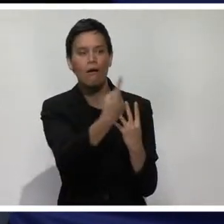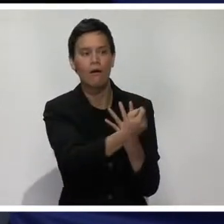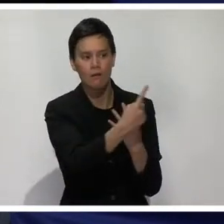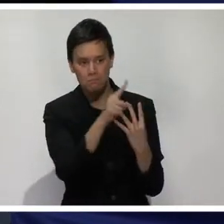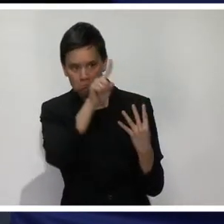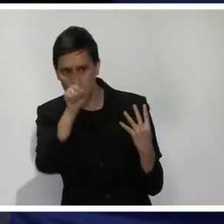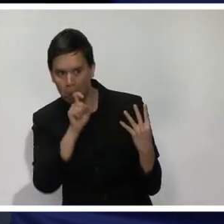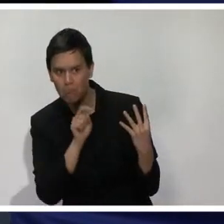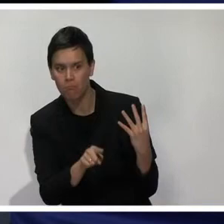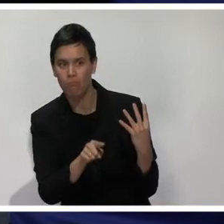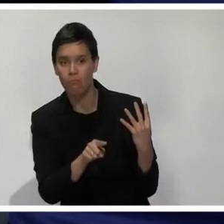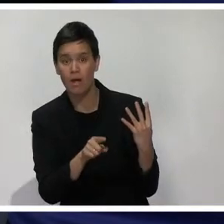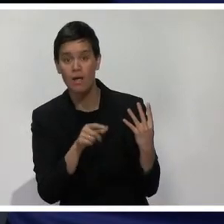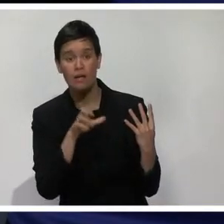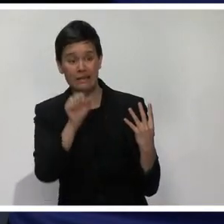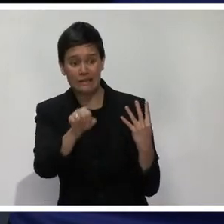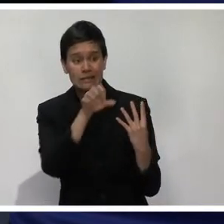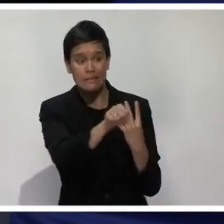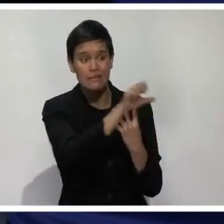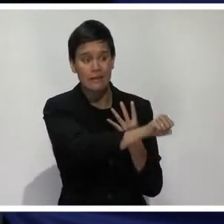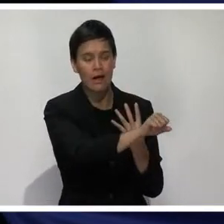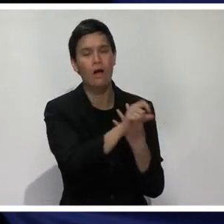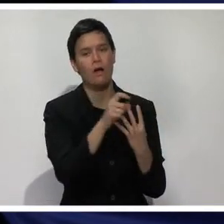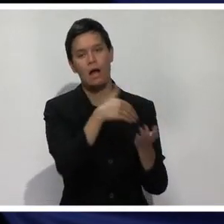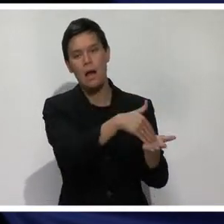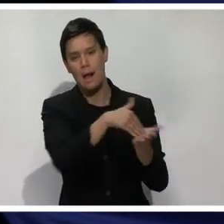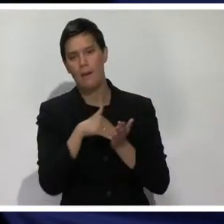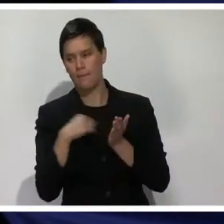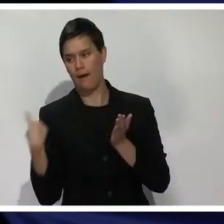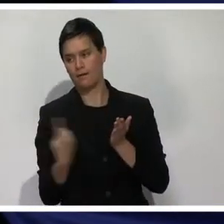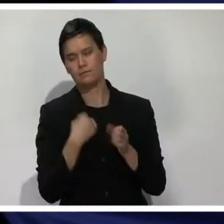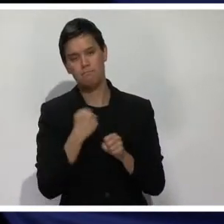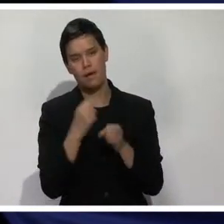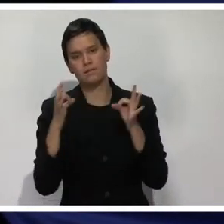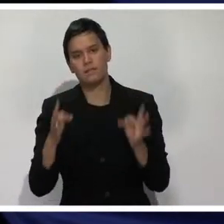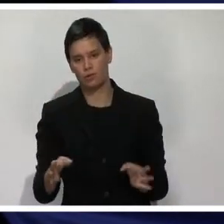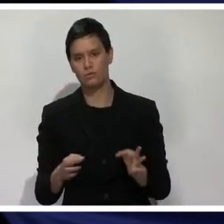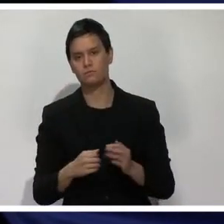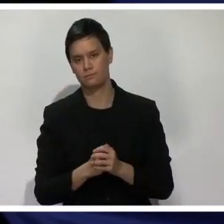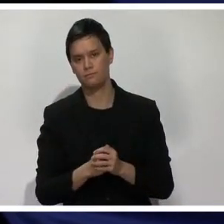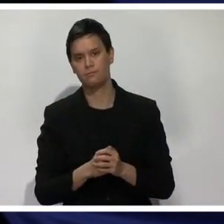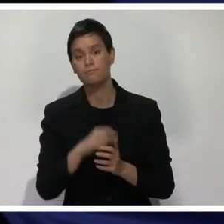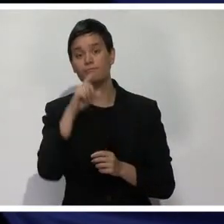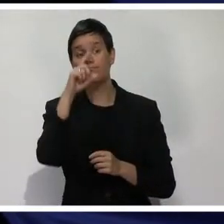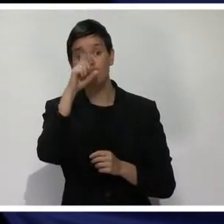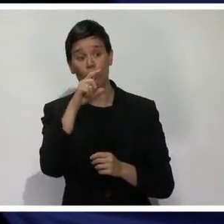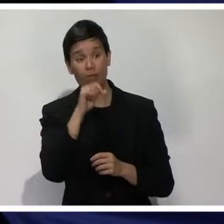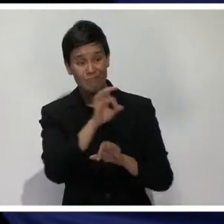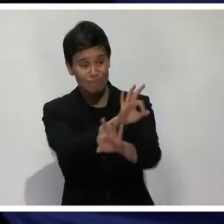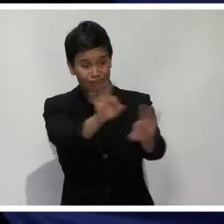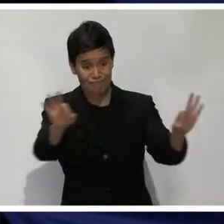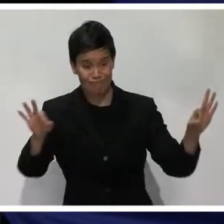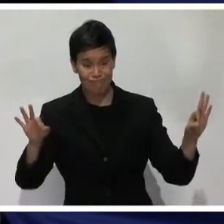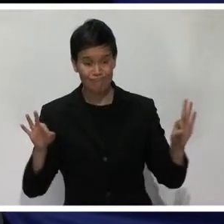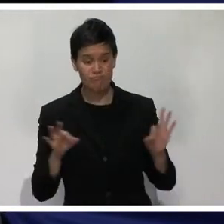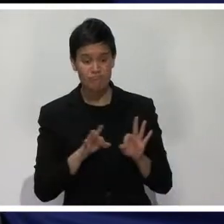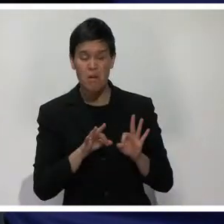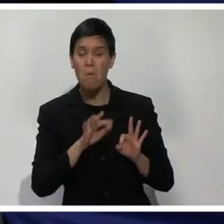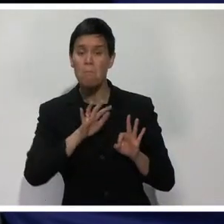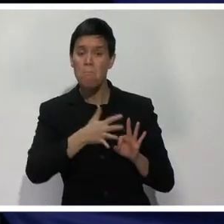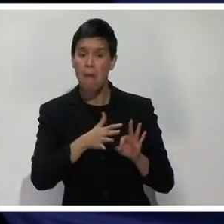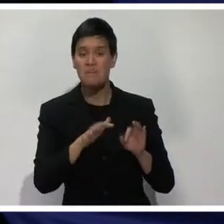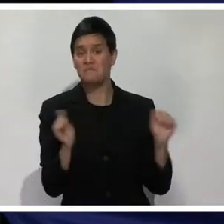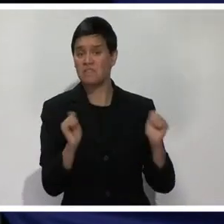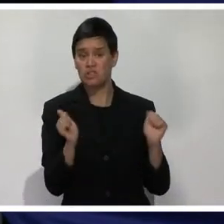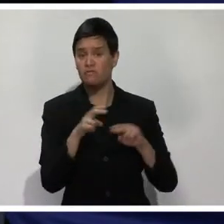then help inform a decision about whether or not alert level 3 could be relaxed. And the key